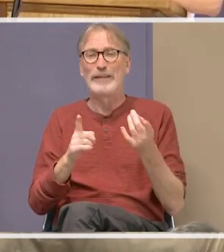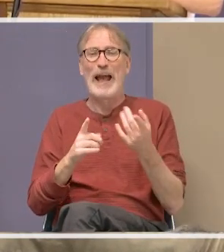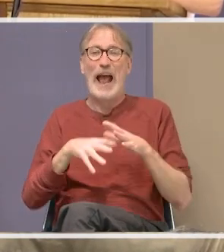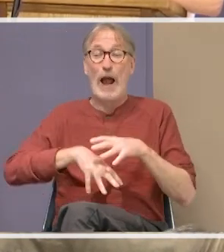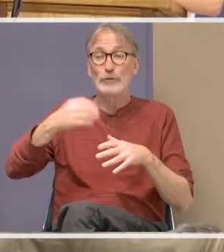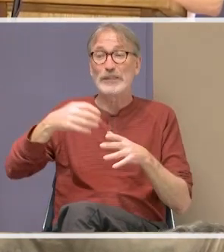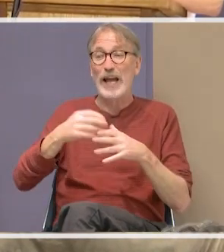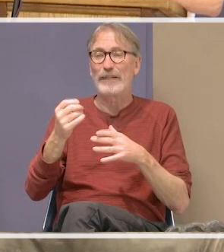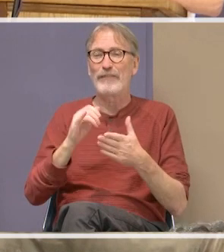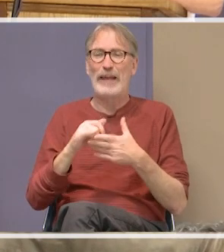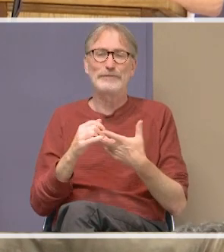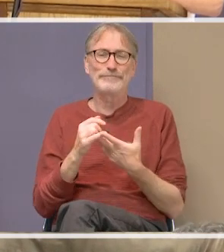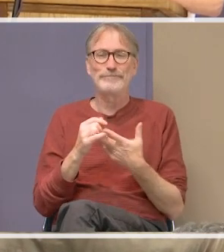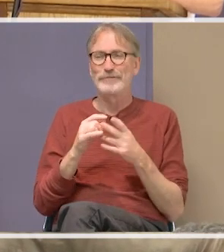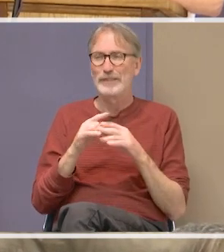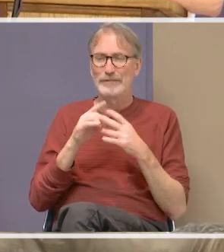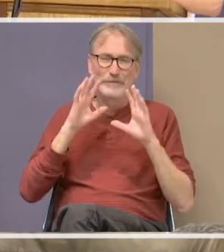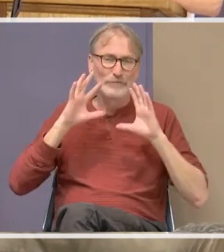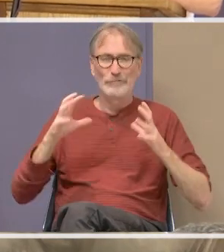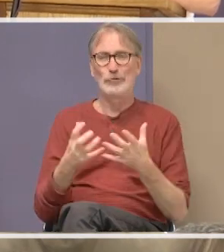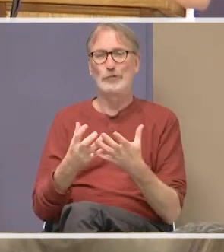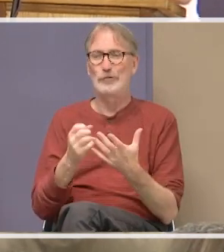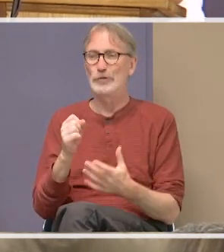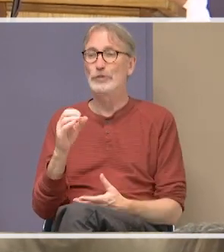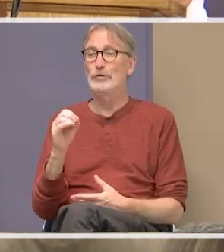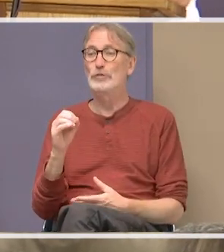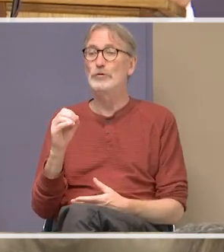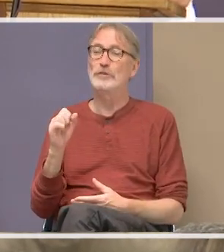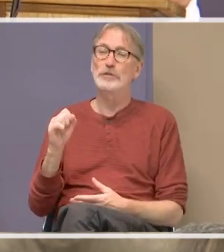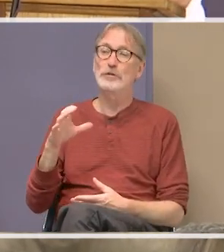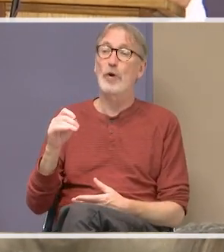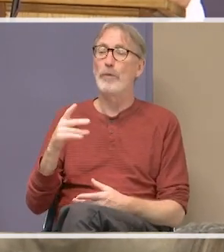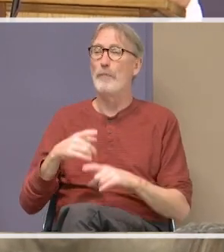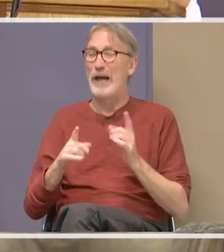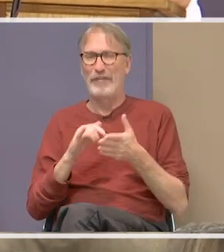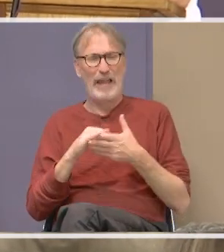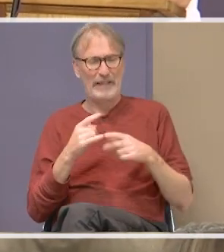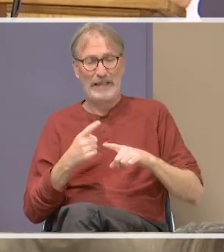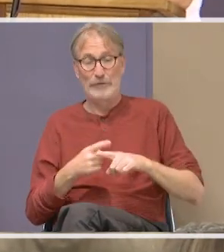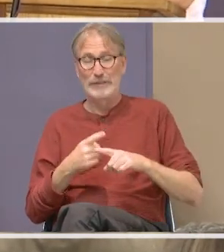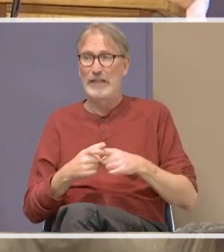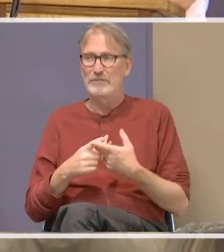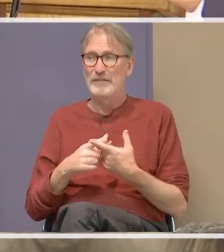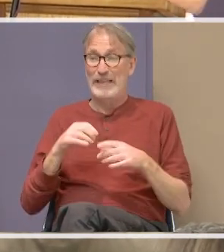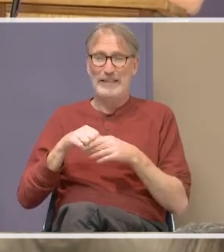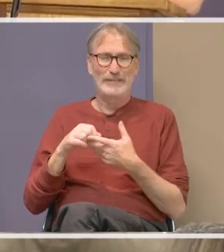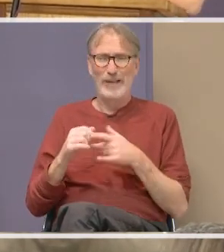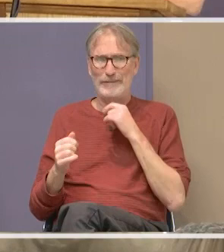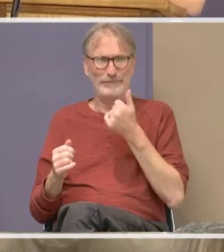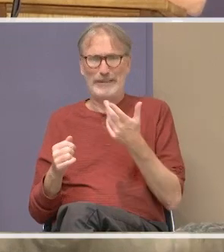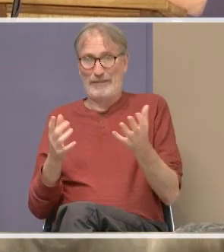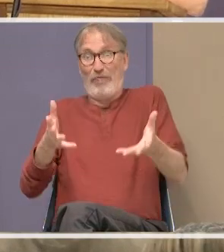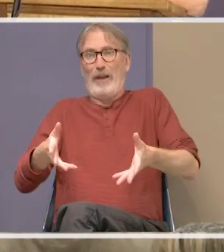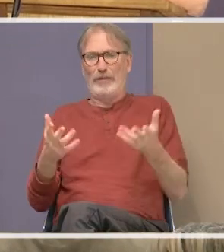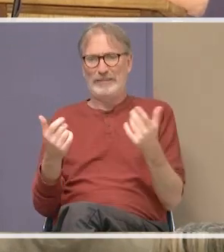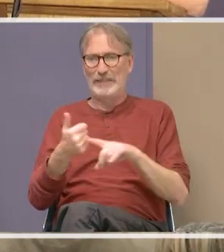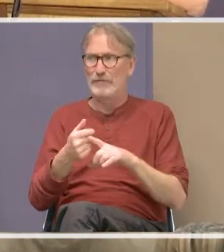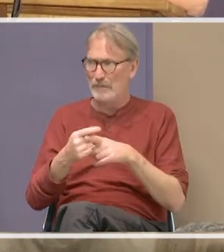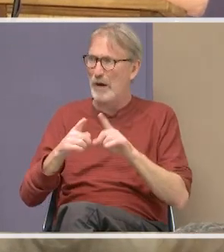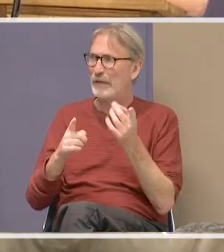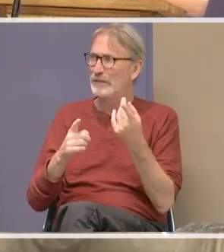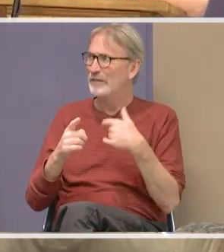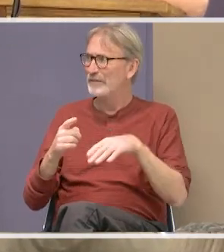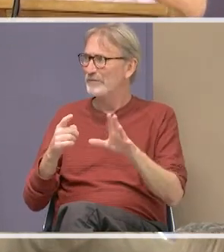but I think it would be good if DOMI considered this, because the intersection doesn't just exist in a vacuum, it exists being fed by